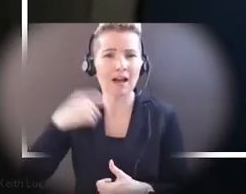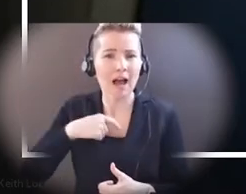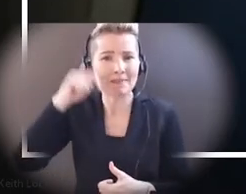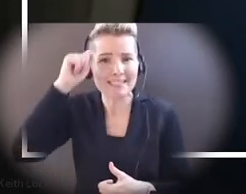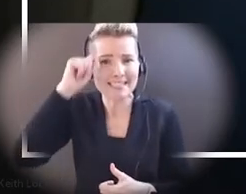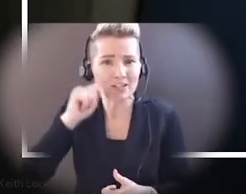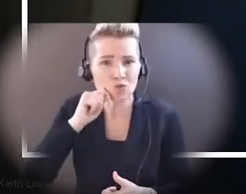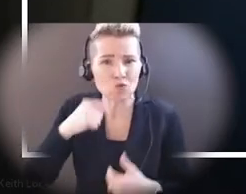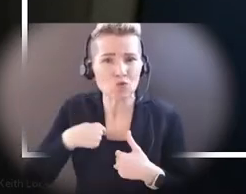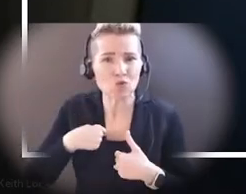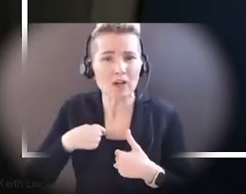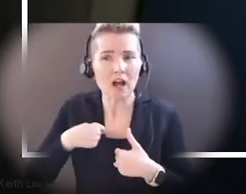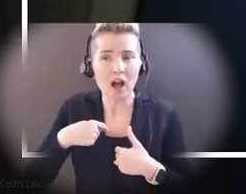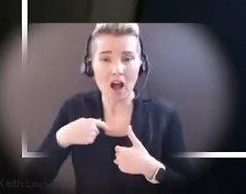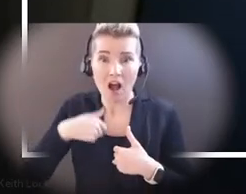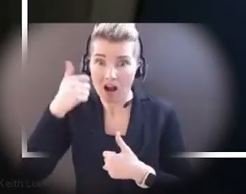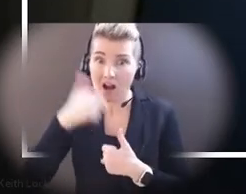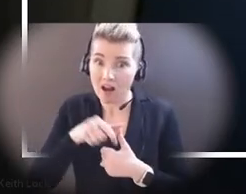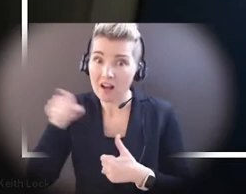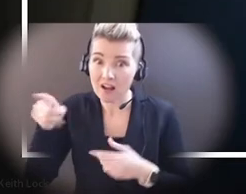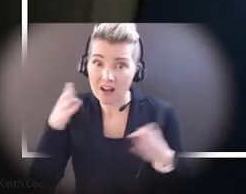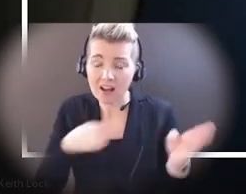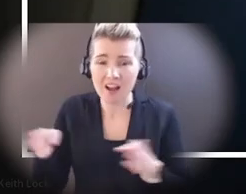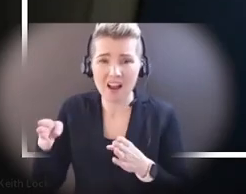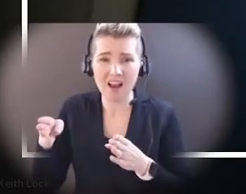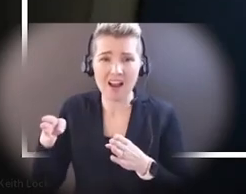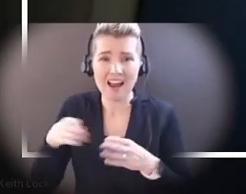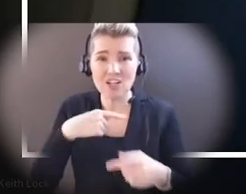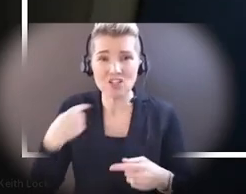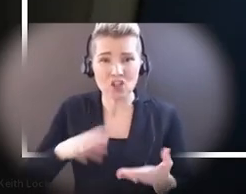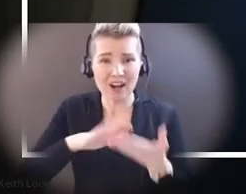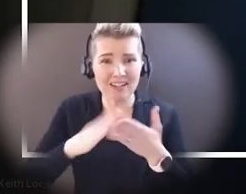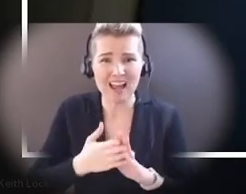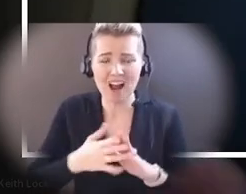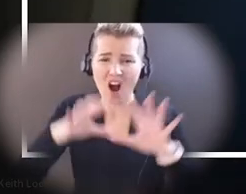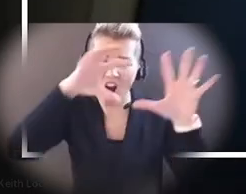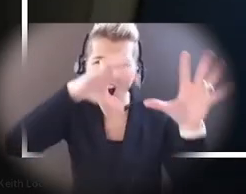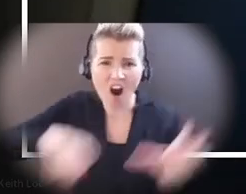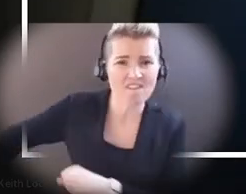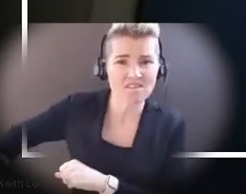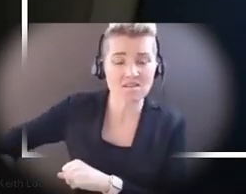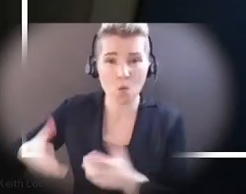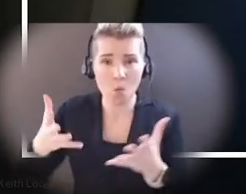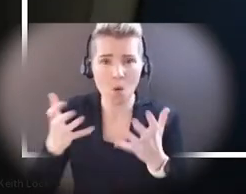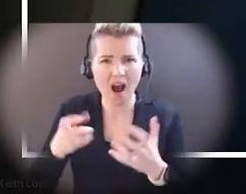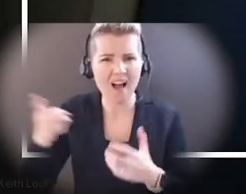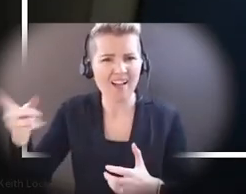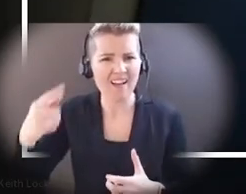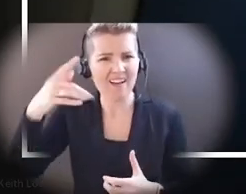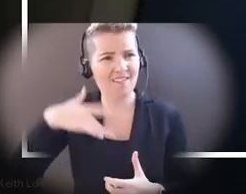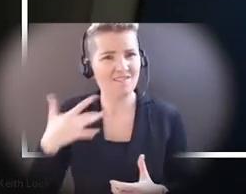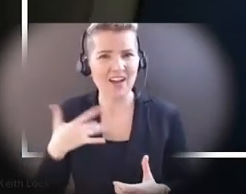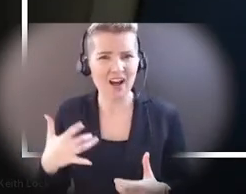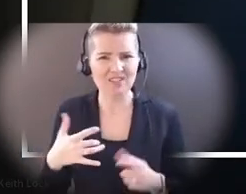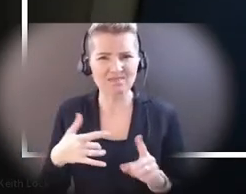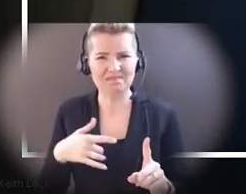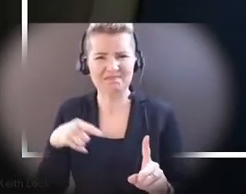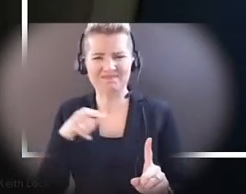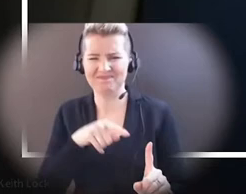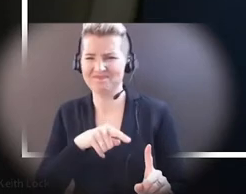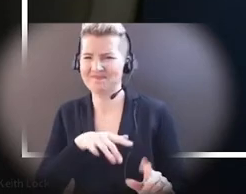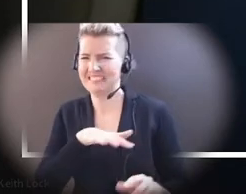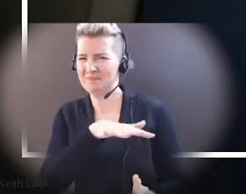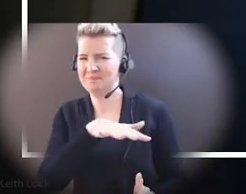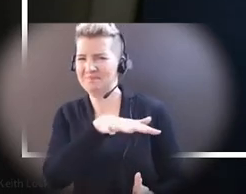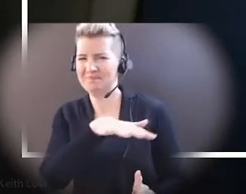they were just going to bulldoze Chinatown because they said it was an eyesore. So it's always in the